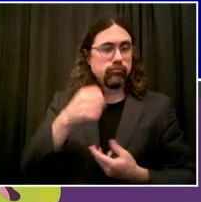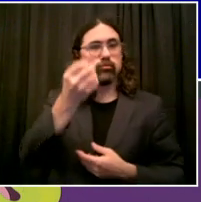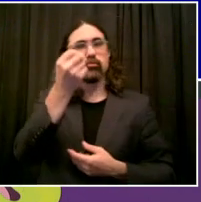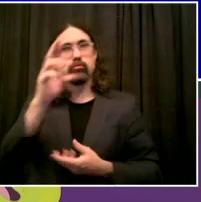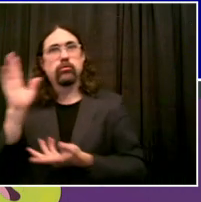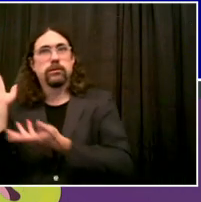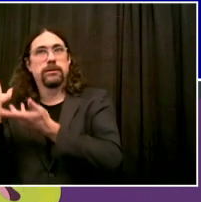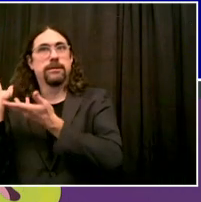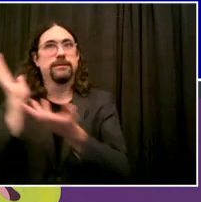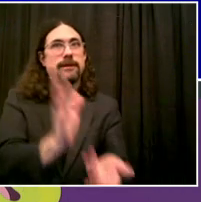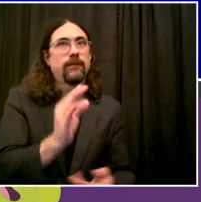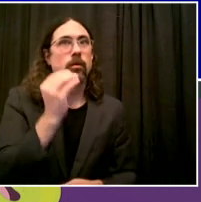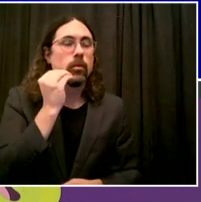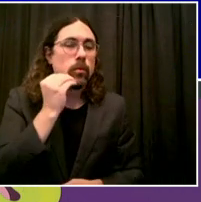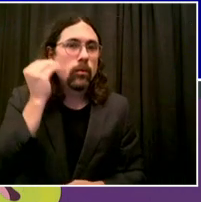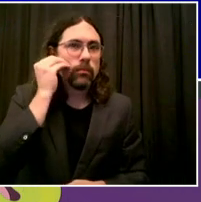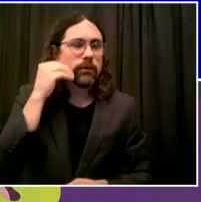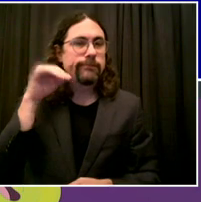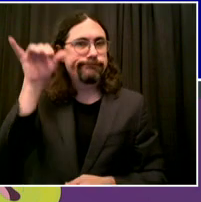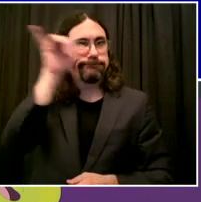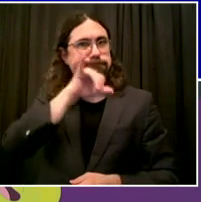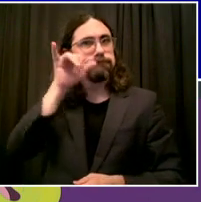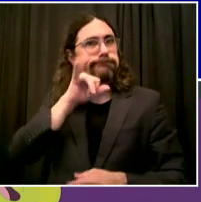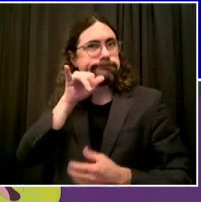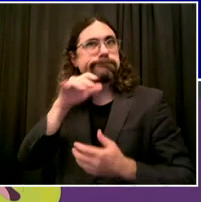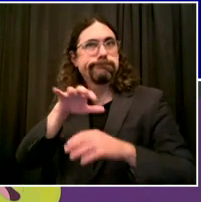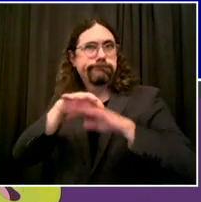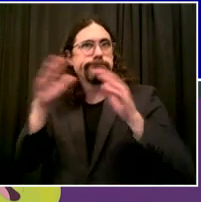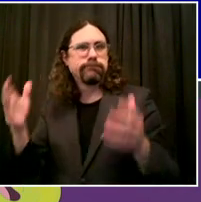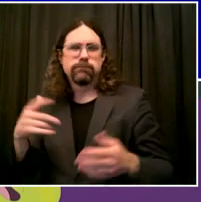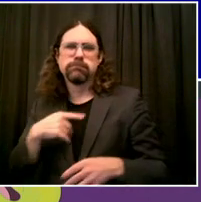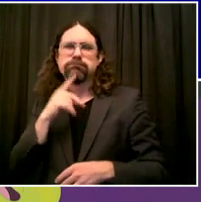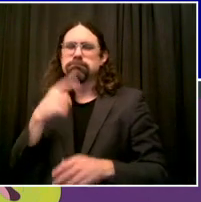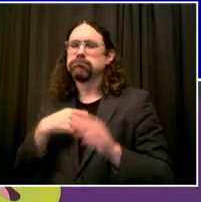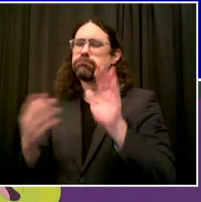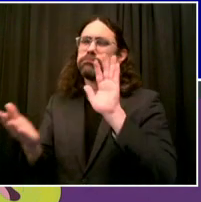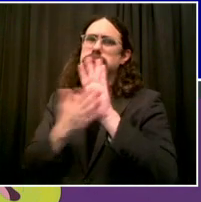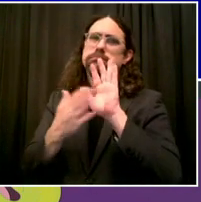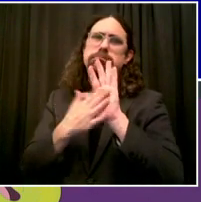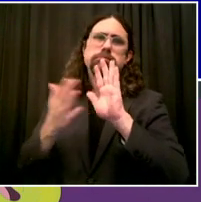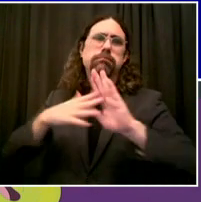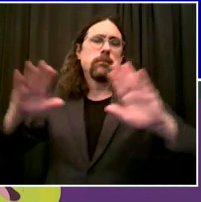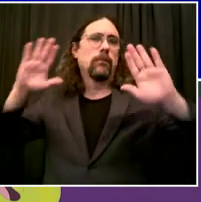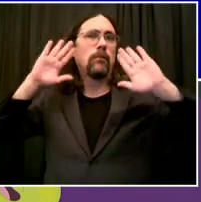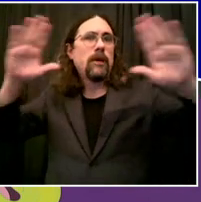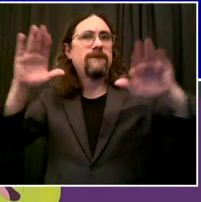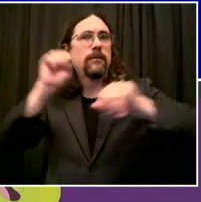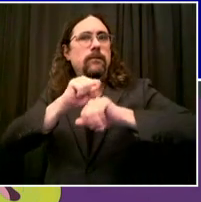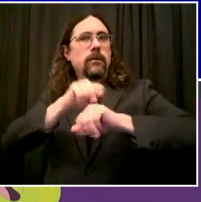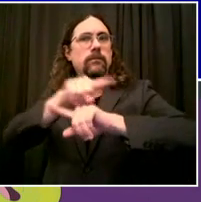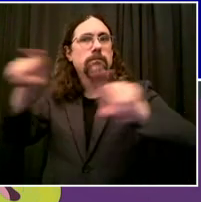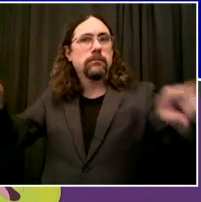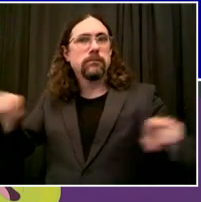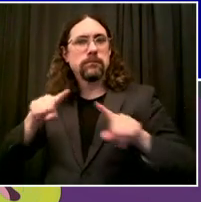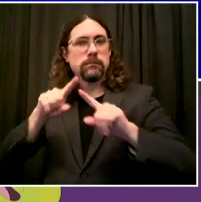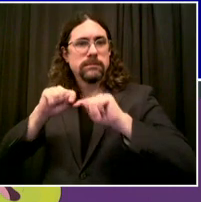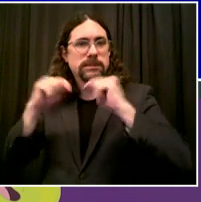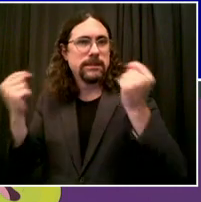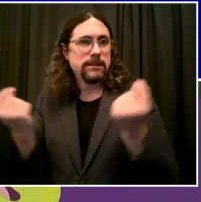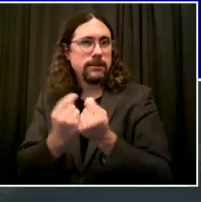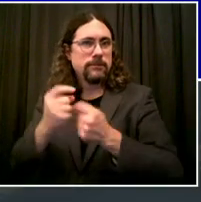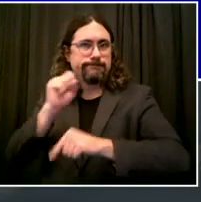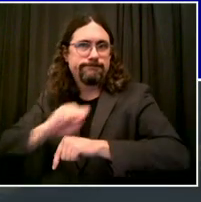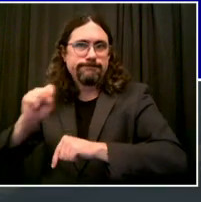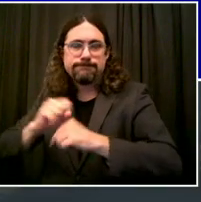everyone involved has done a remarkable job. And now there's going to be an additional element of this effort for the summer, because we will not